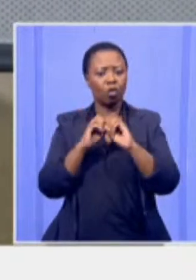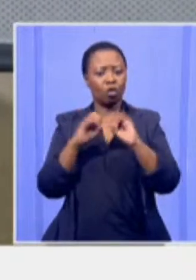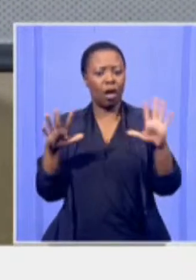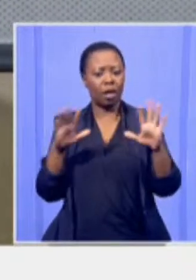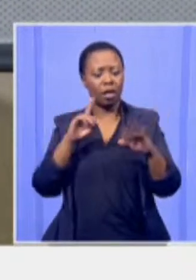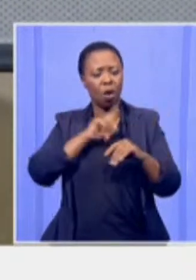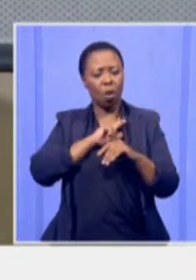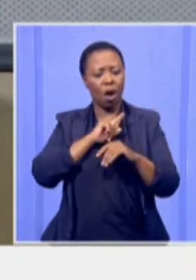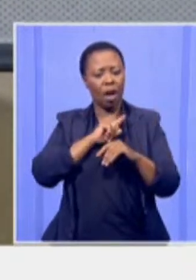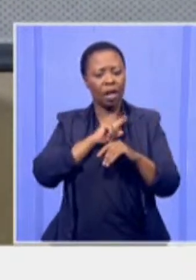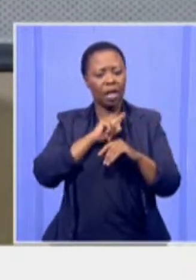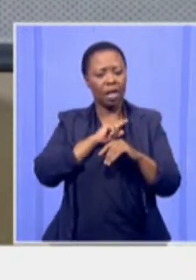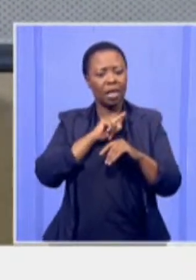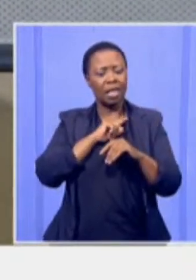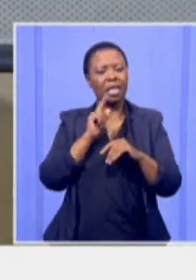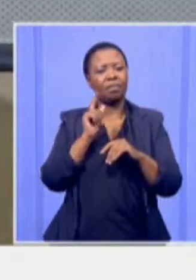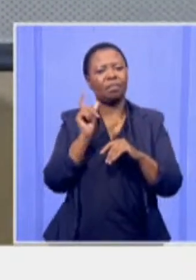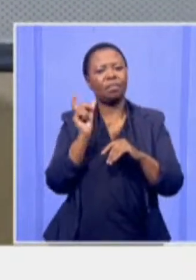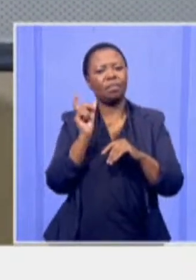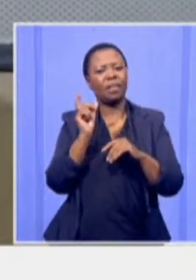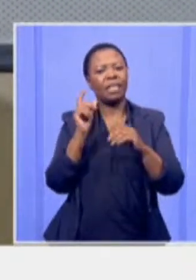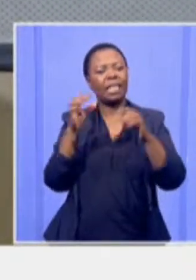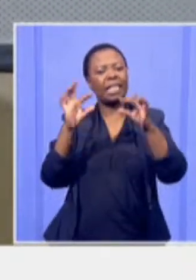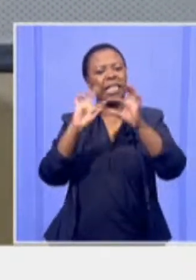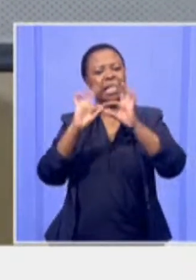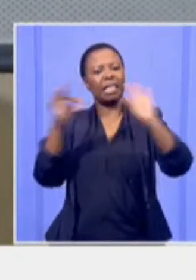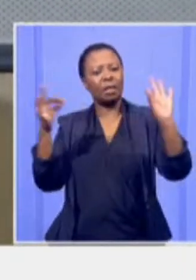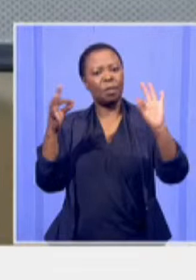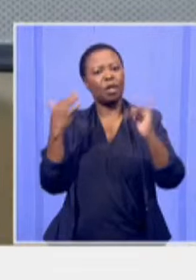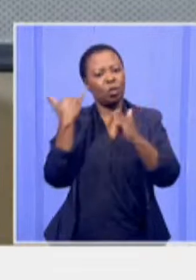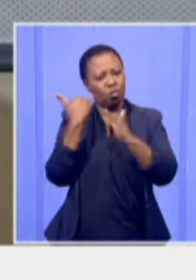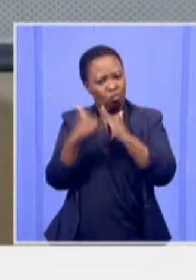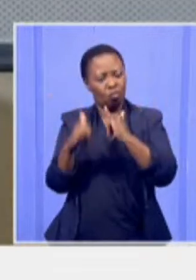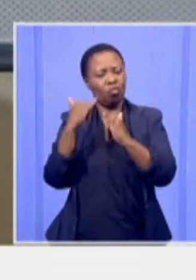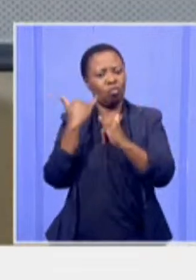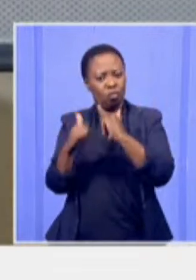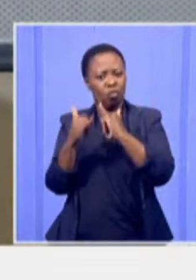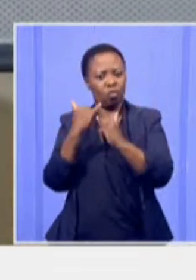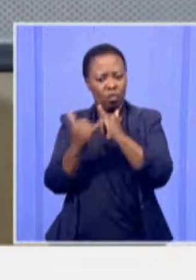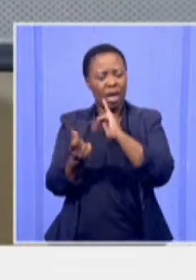of incorrect statements which were used yesterday, and some of them are very shocking.